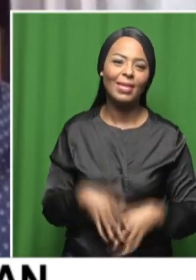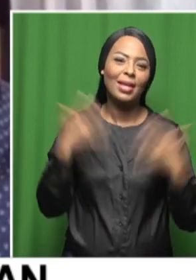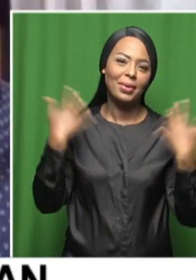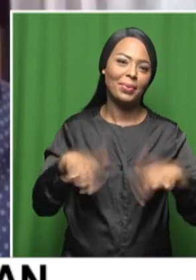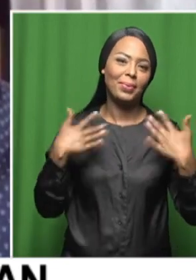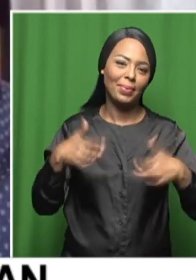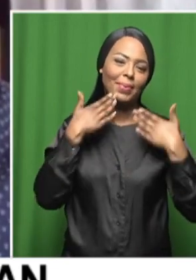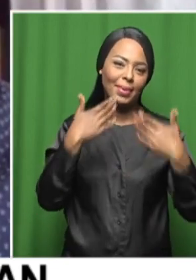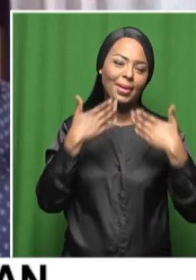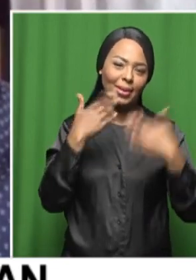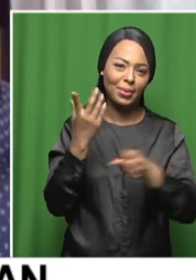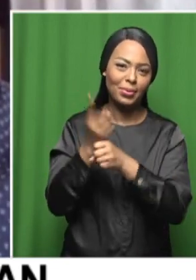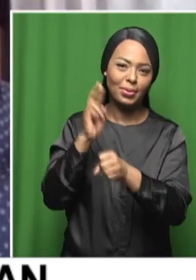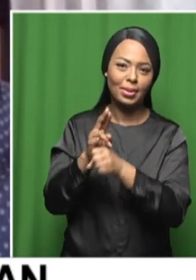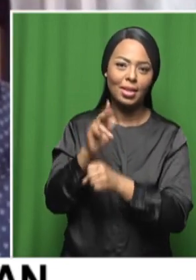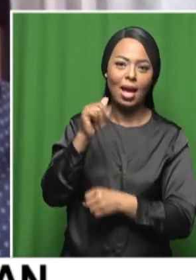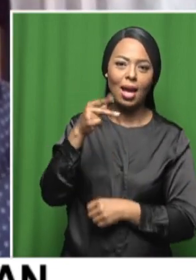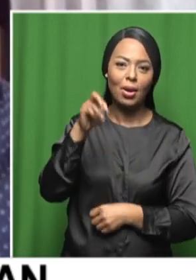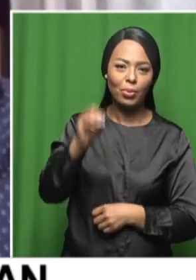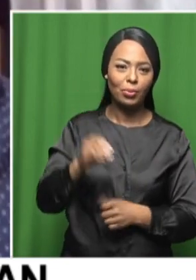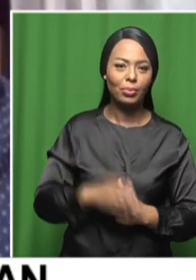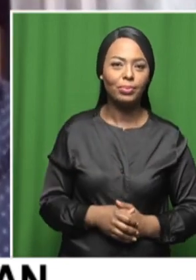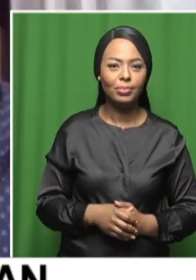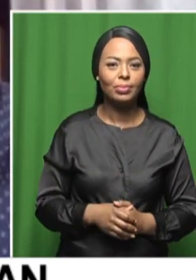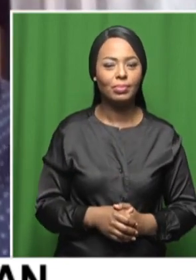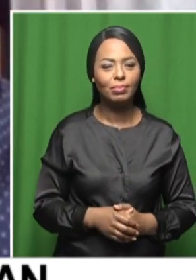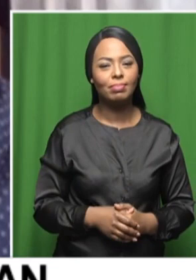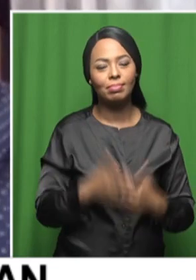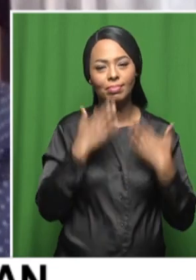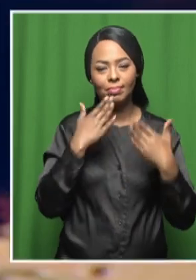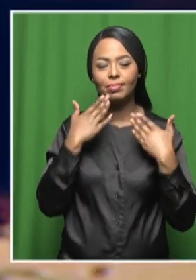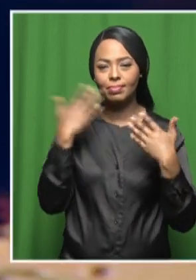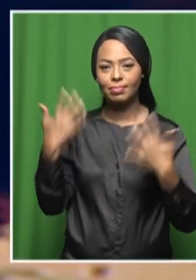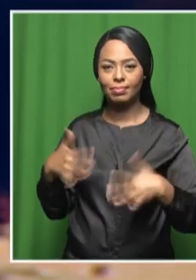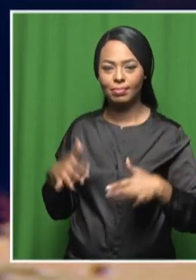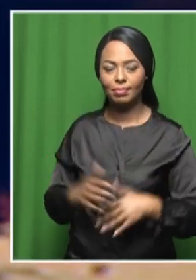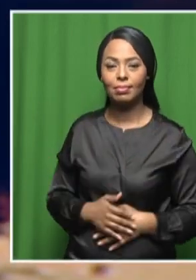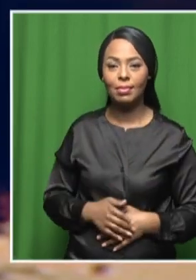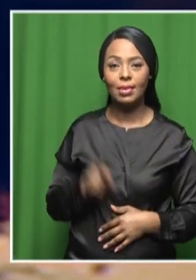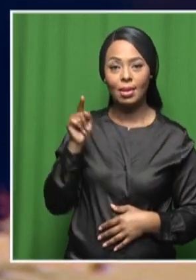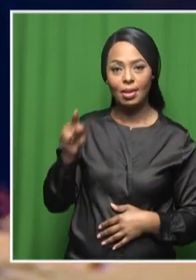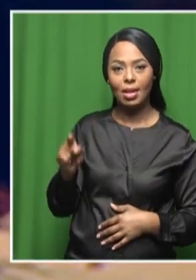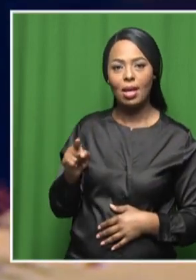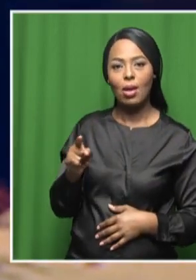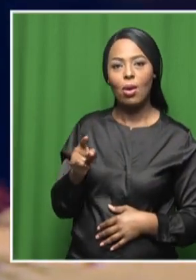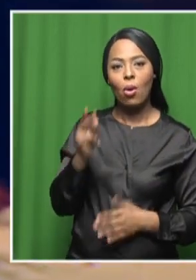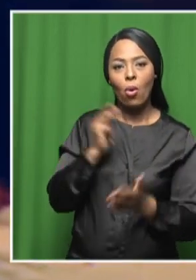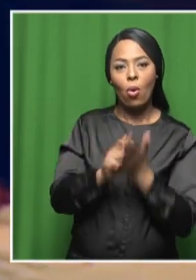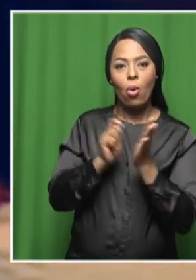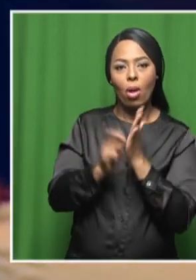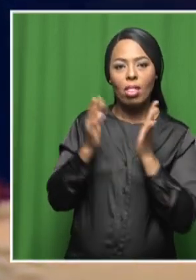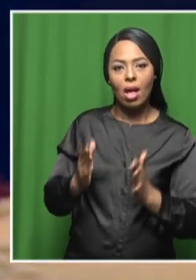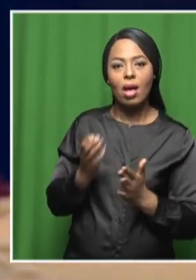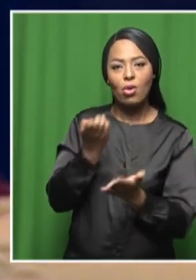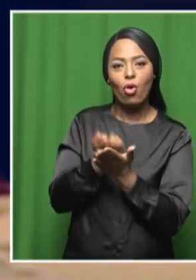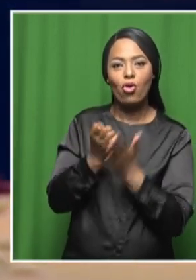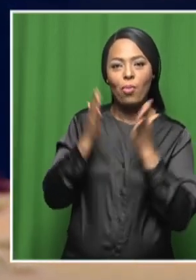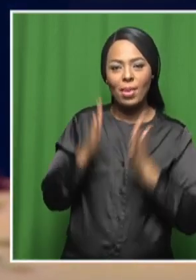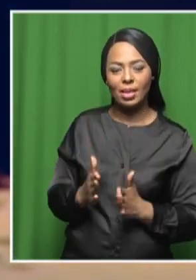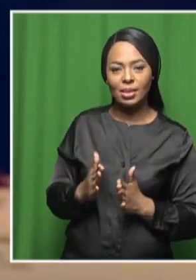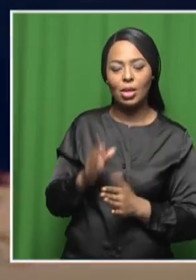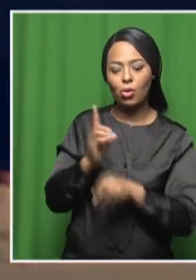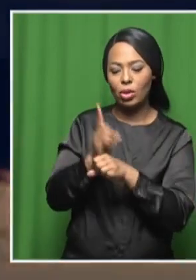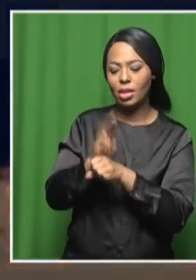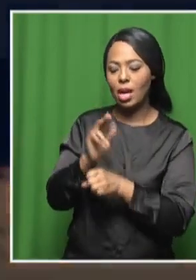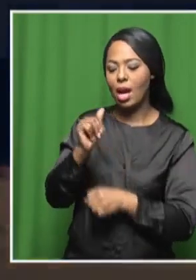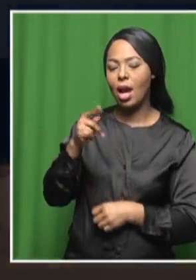Thank you so much for sharing your thoughts with us. Thank you so much. Well, that was author, economist and lecturer Dr. Arno van Niekerk, and we've been